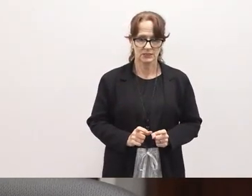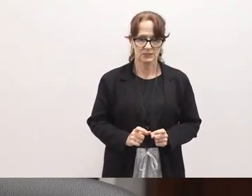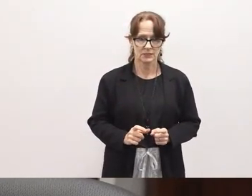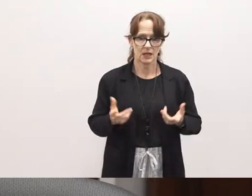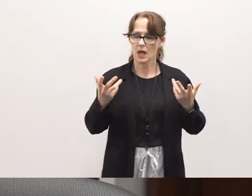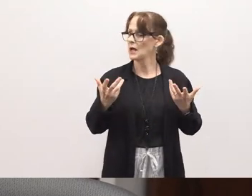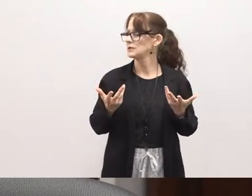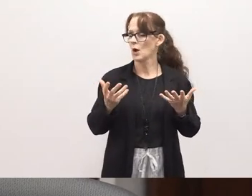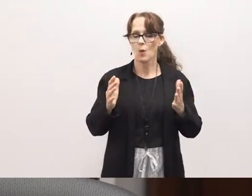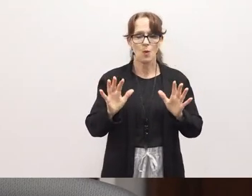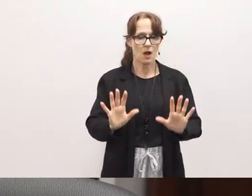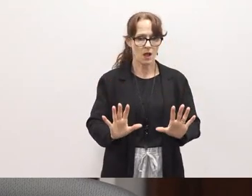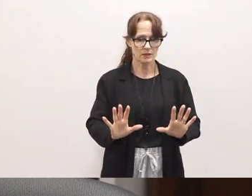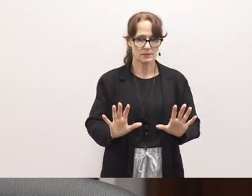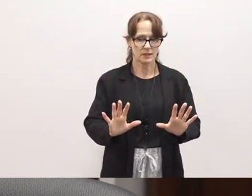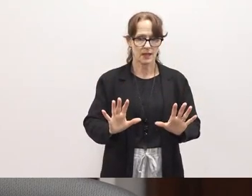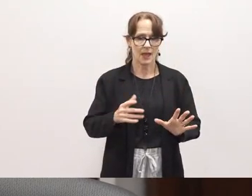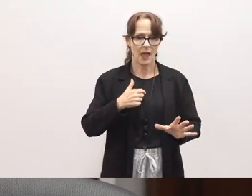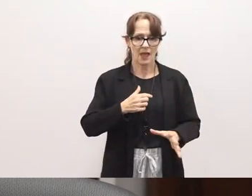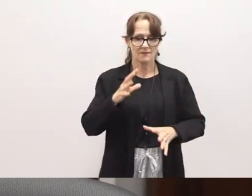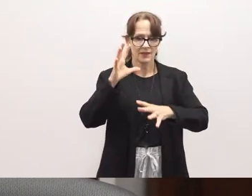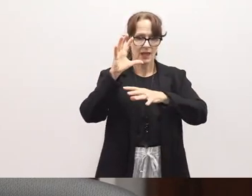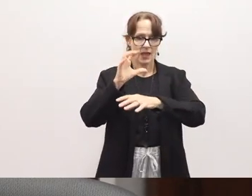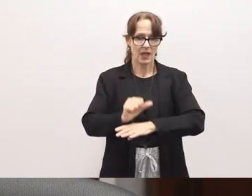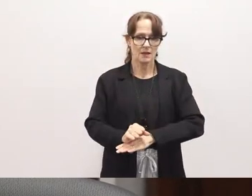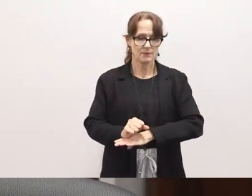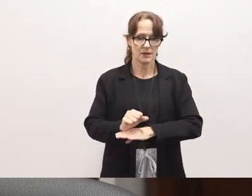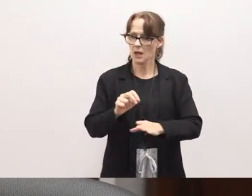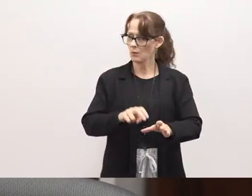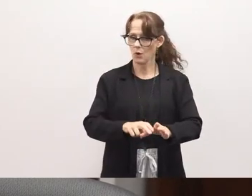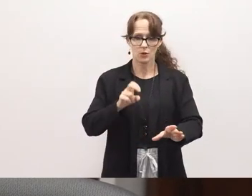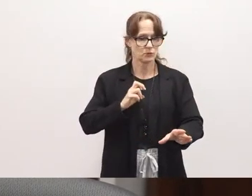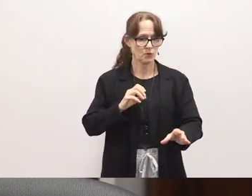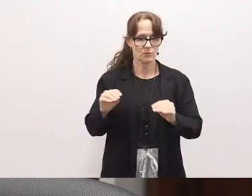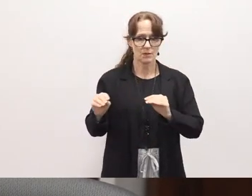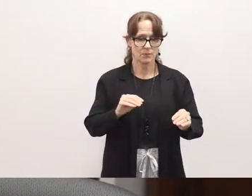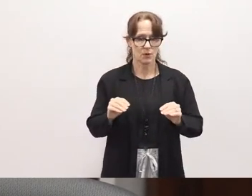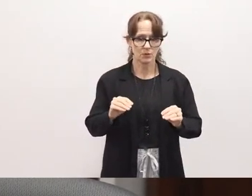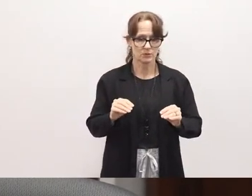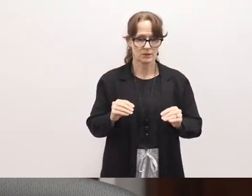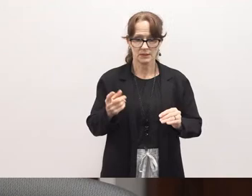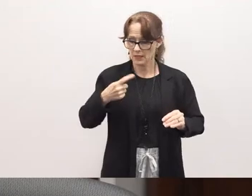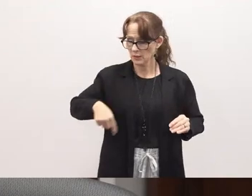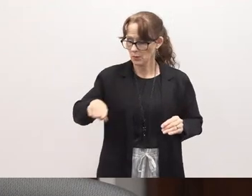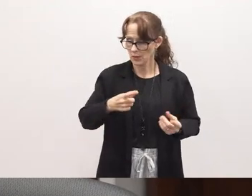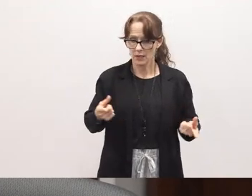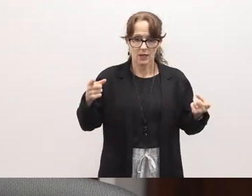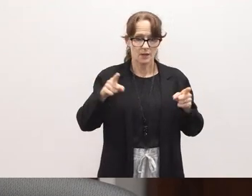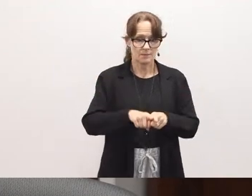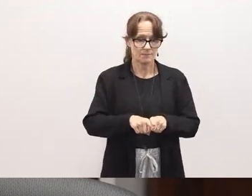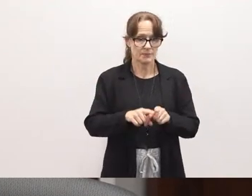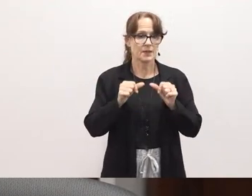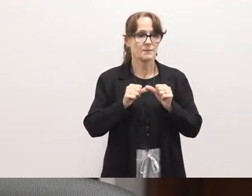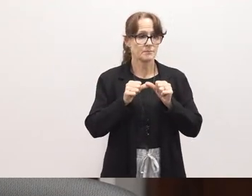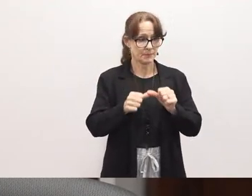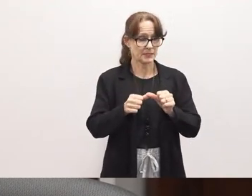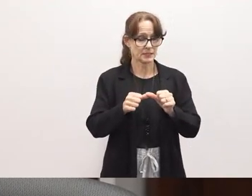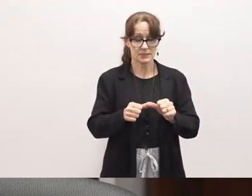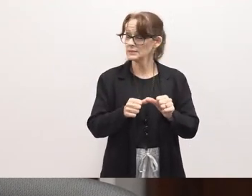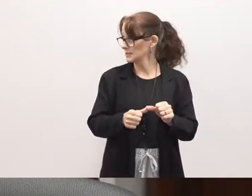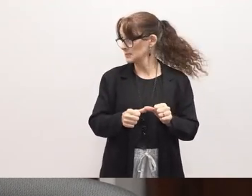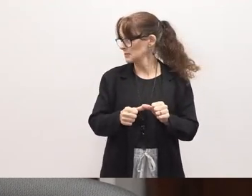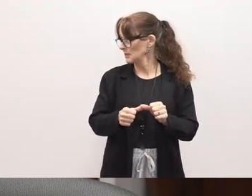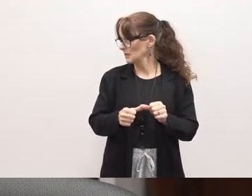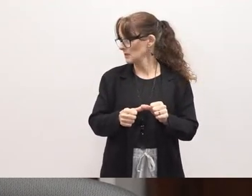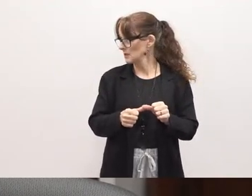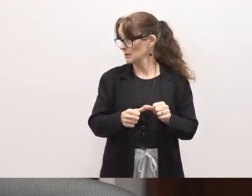don't want to get in the habit, and I won't withdraw my motion unless we reach consensus that we're going to be consistent, that